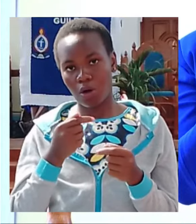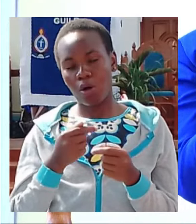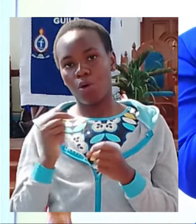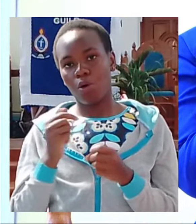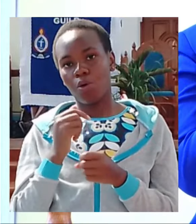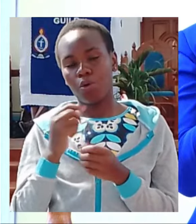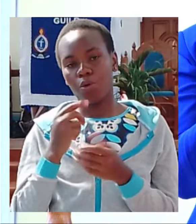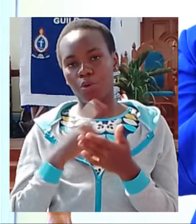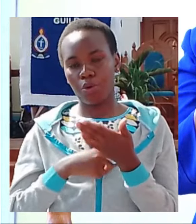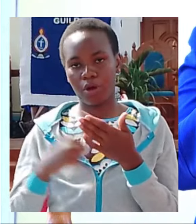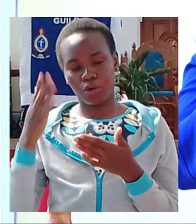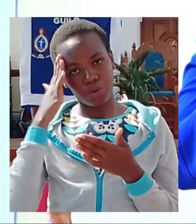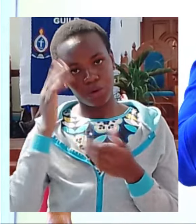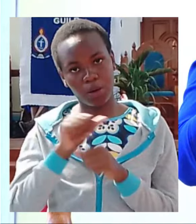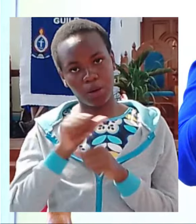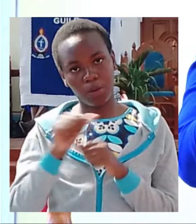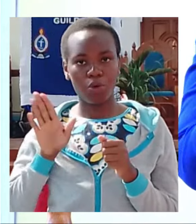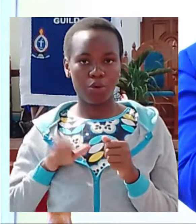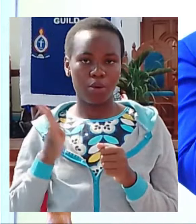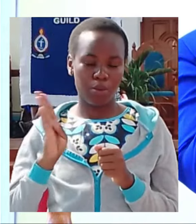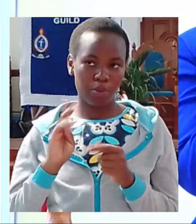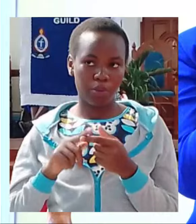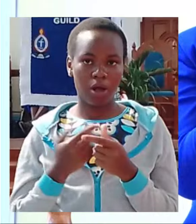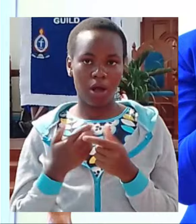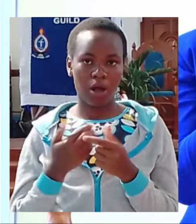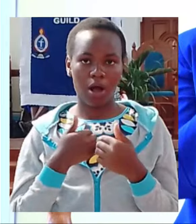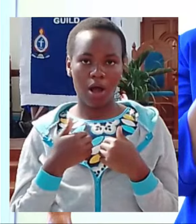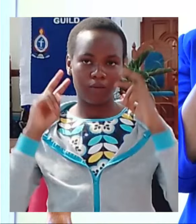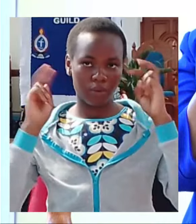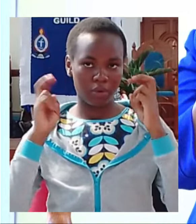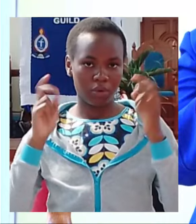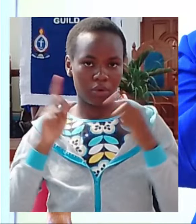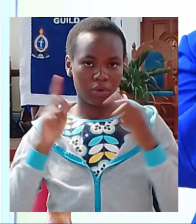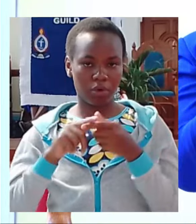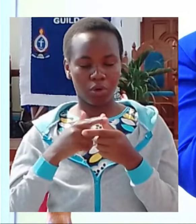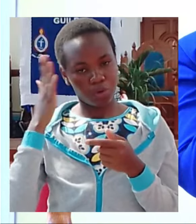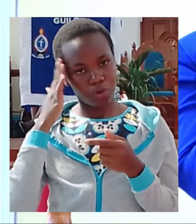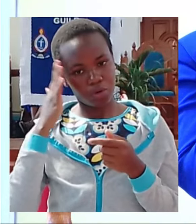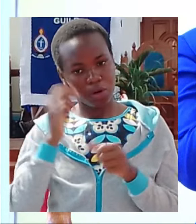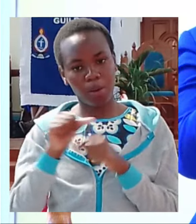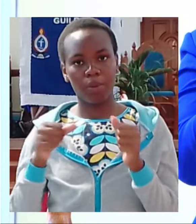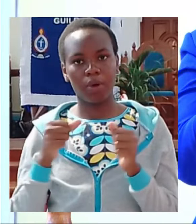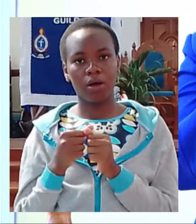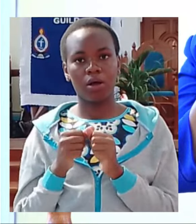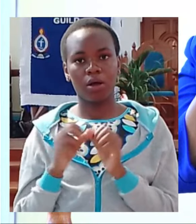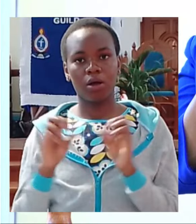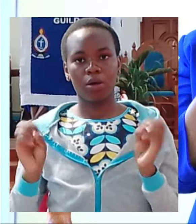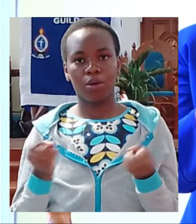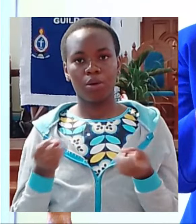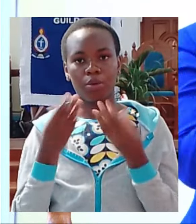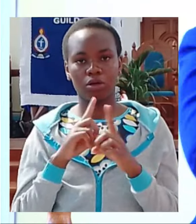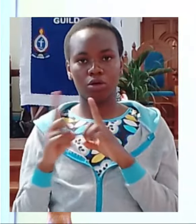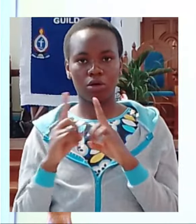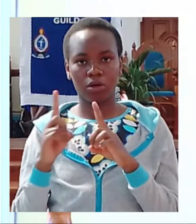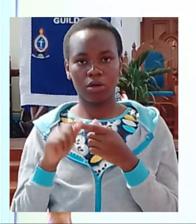knew, or maybe we knew it is the guild weekend. Maybe we had the theme and we knew what it was all about. How many have you told that